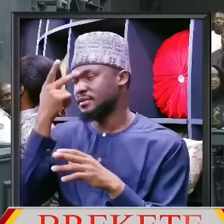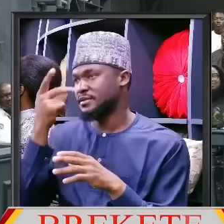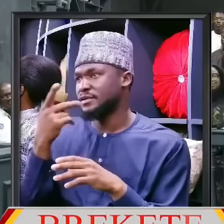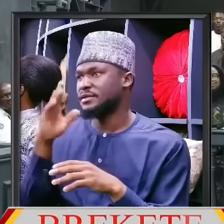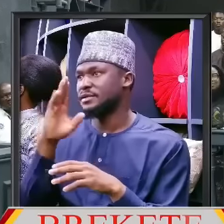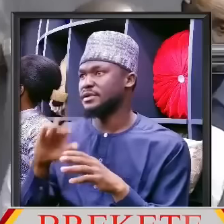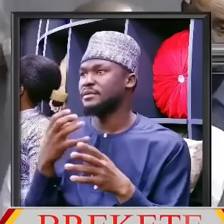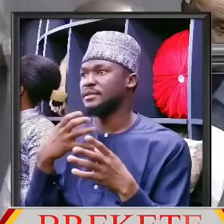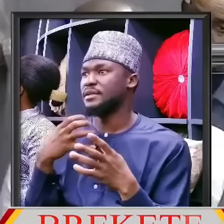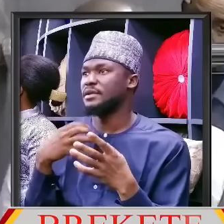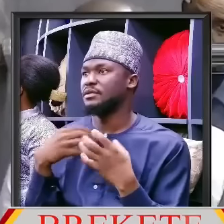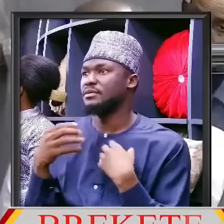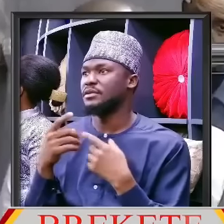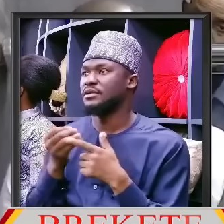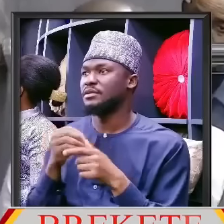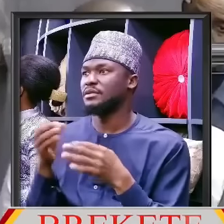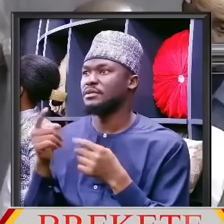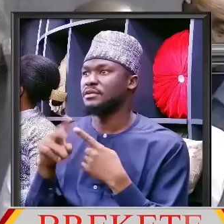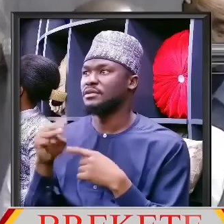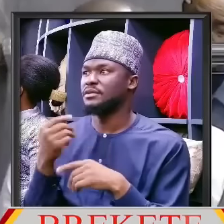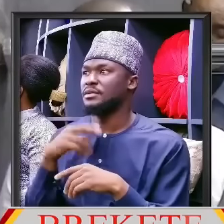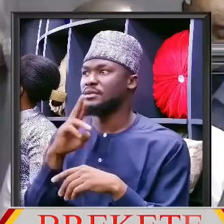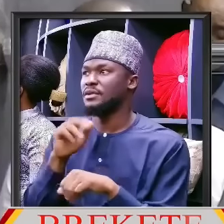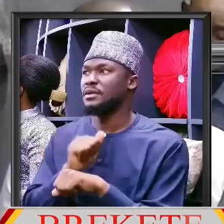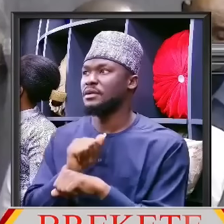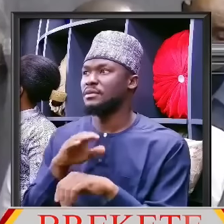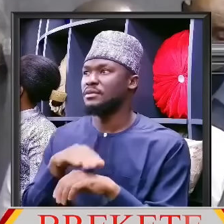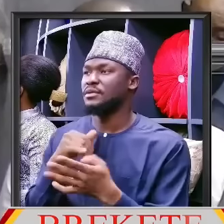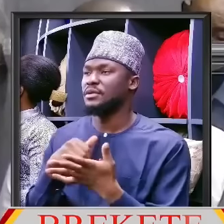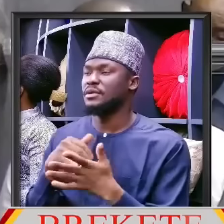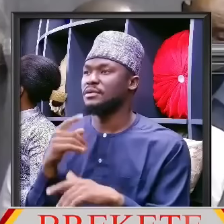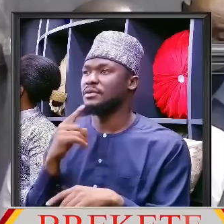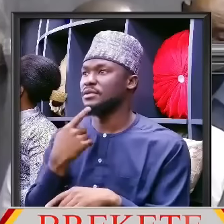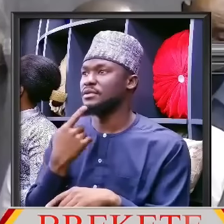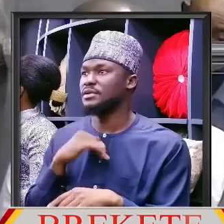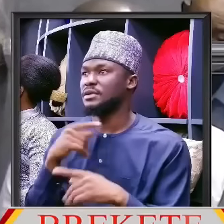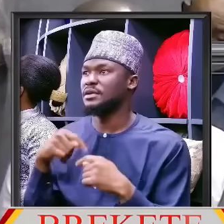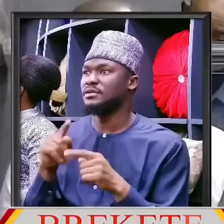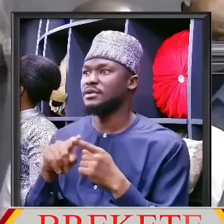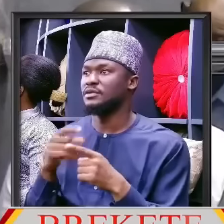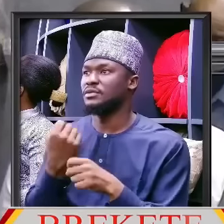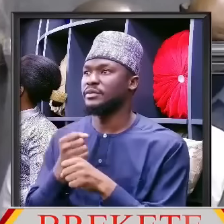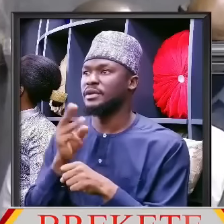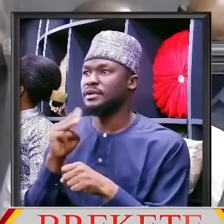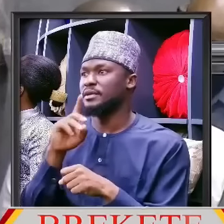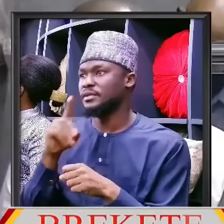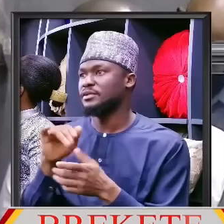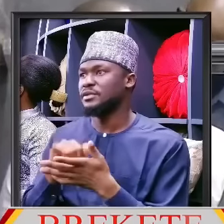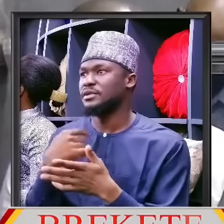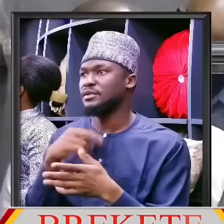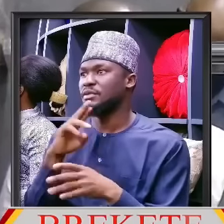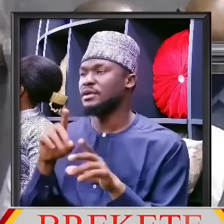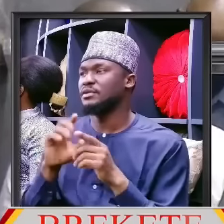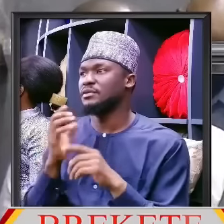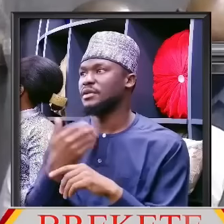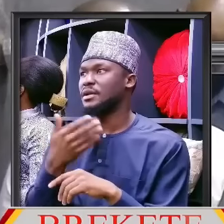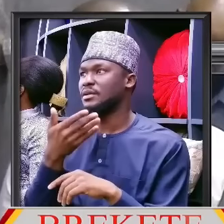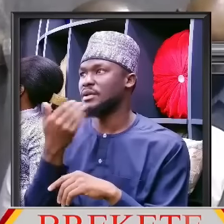to them, I say, who said they will say the provost will say, we are working on it. I try to reassure them, I say, we are doing our